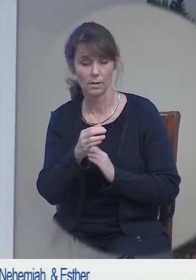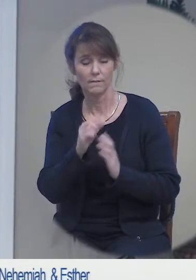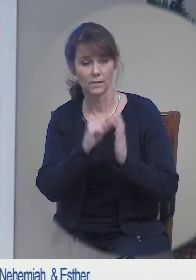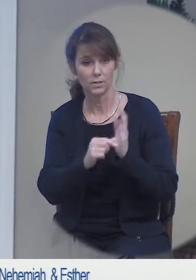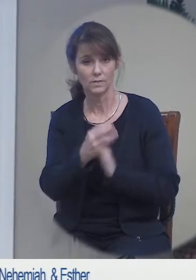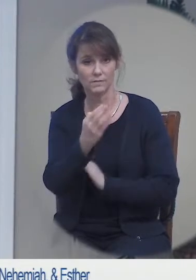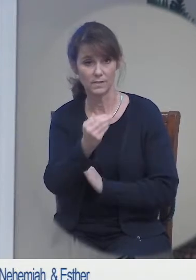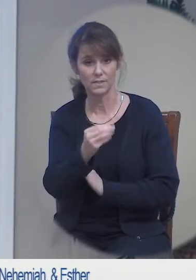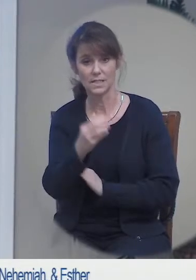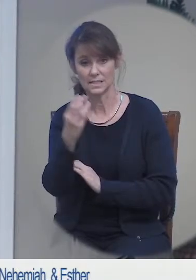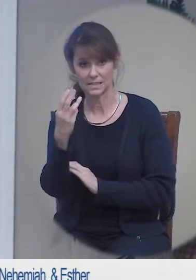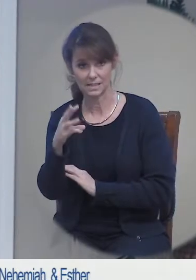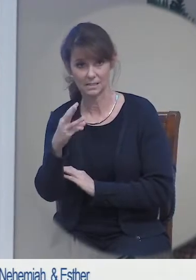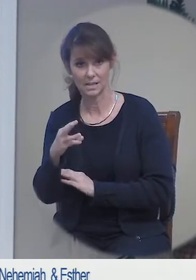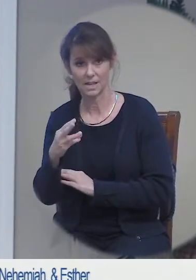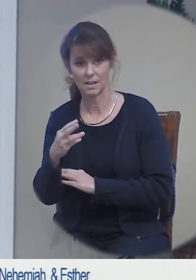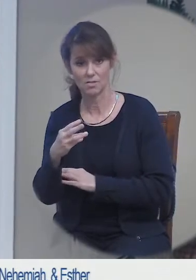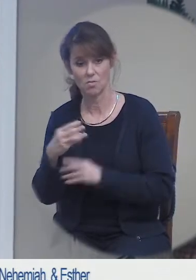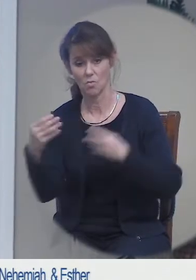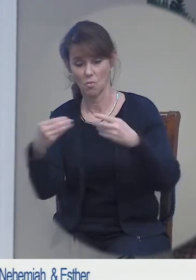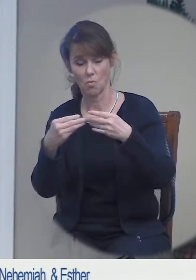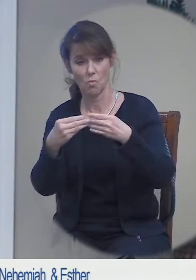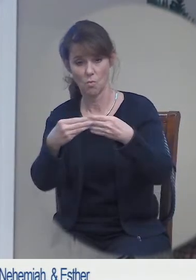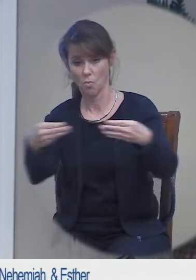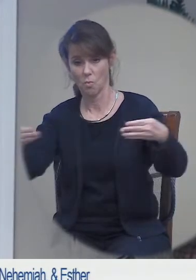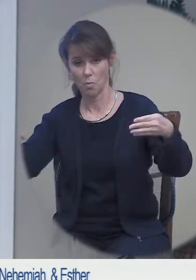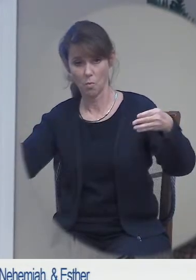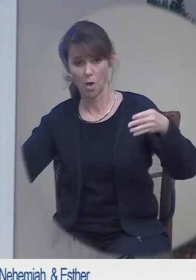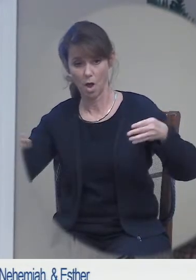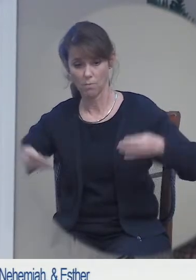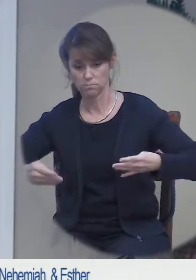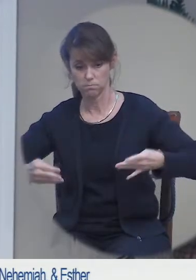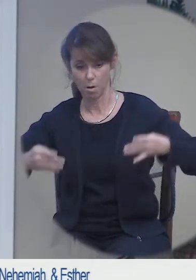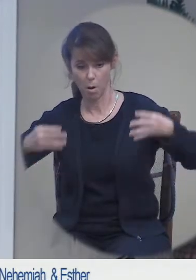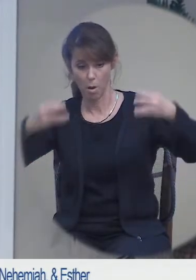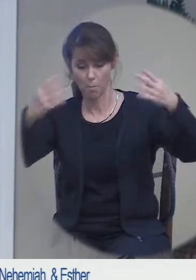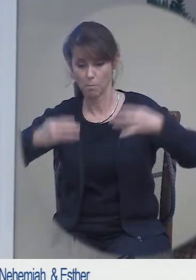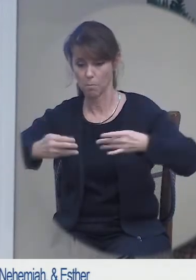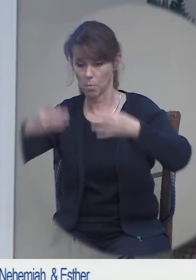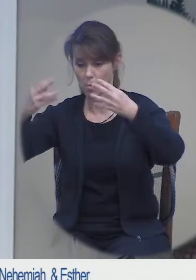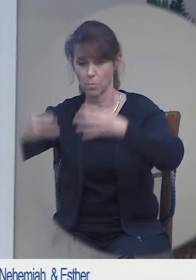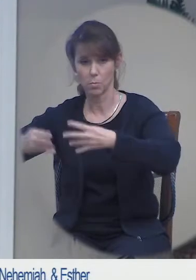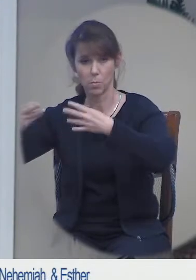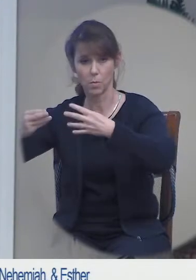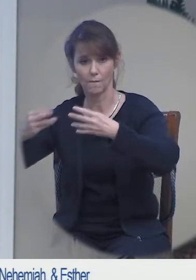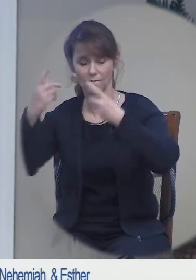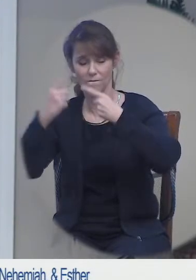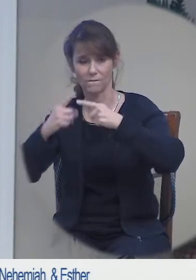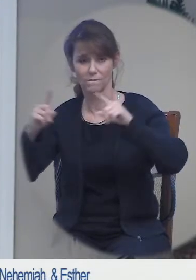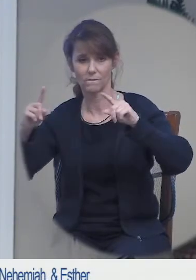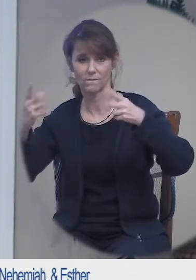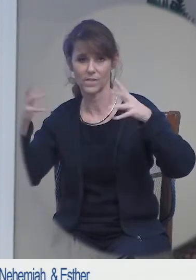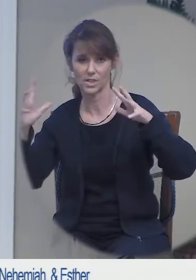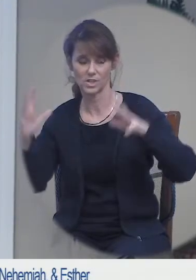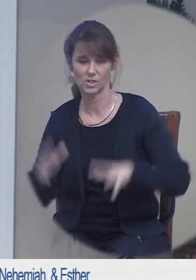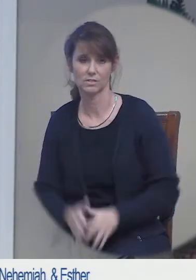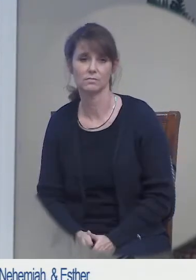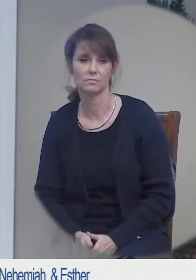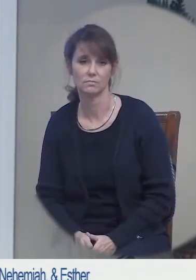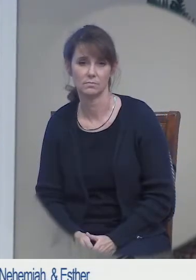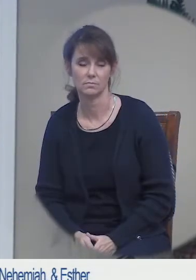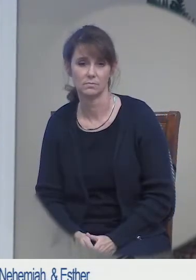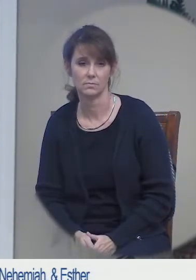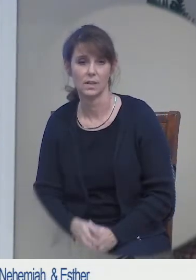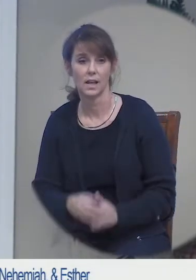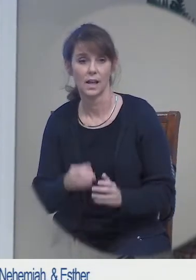days, the work is completed. So basically, from chapter 2 to chapter 6, we're covering basically less than